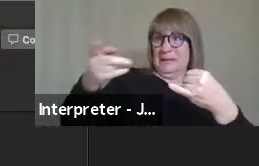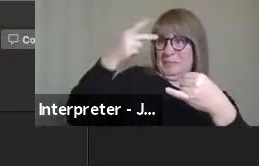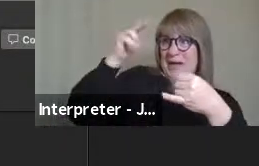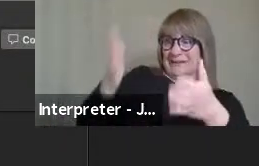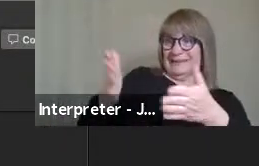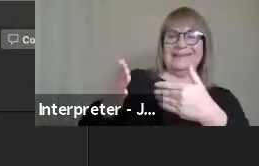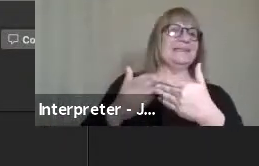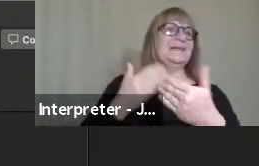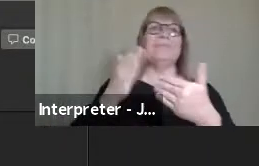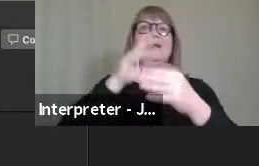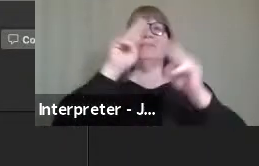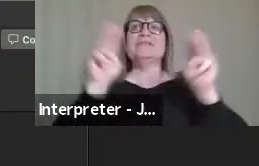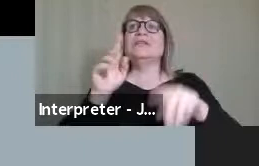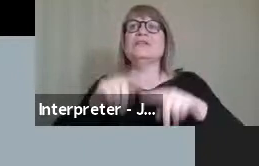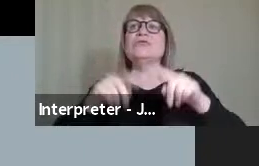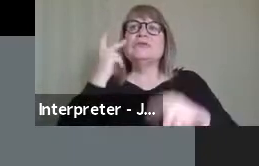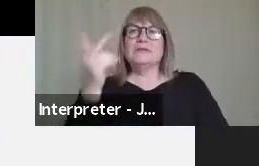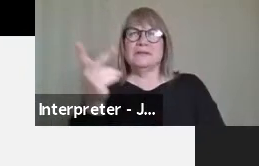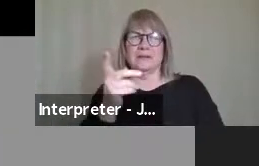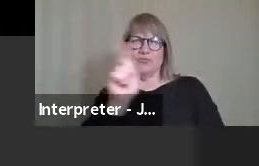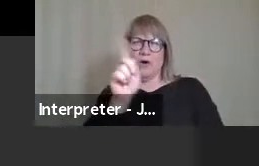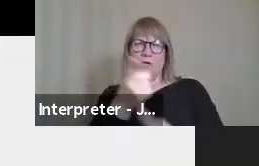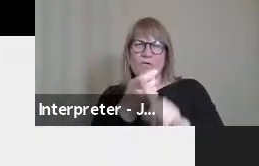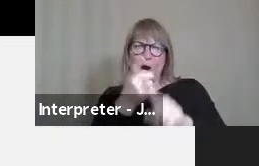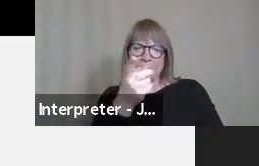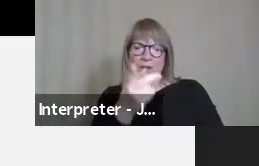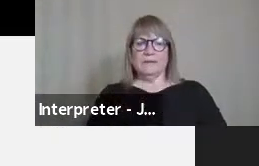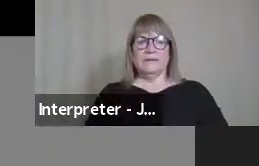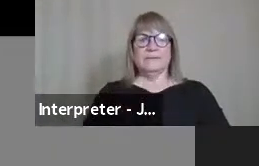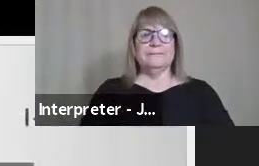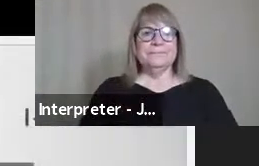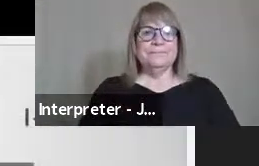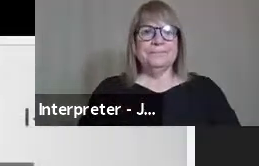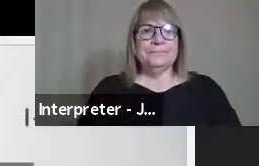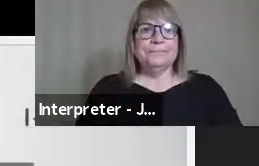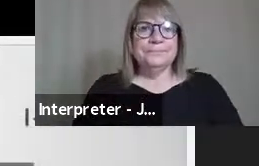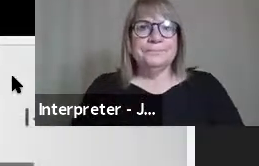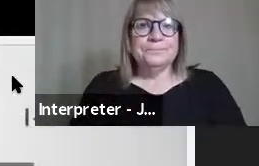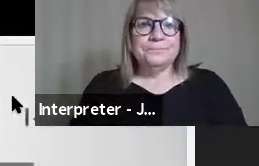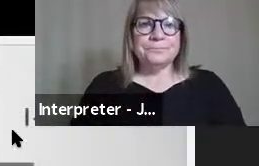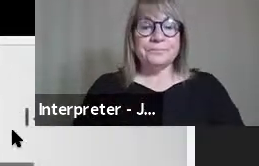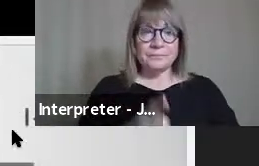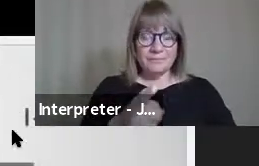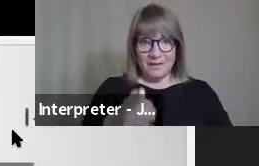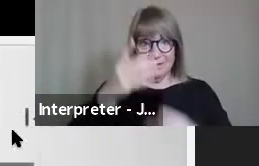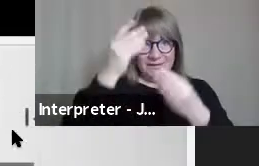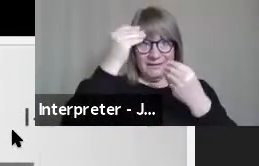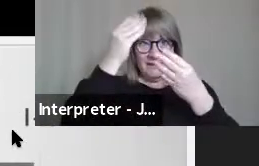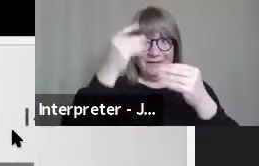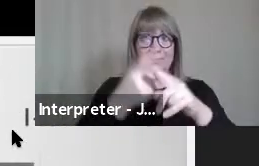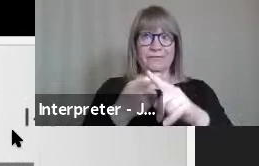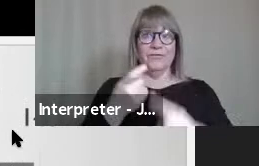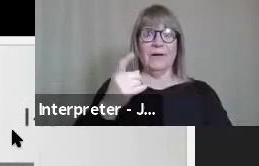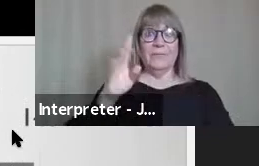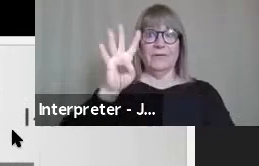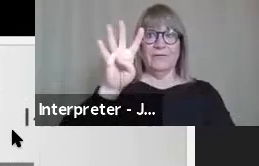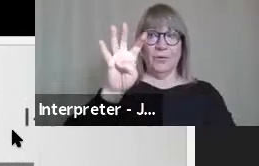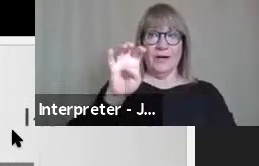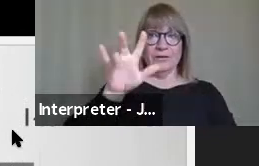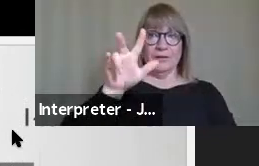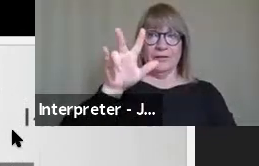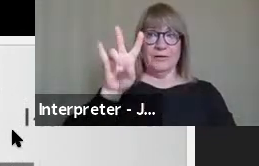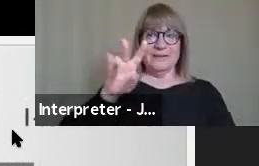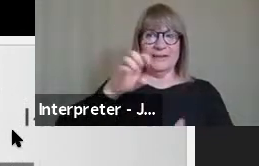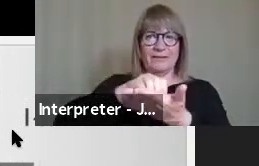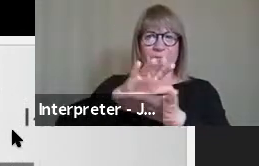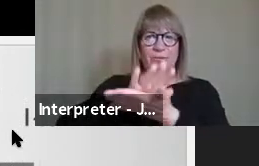this is just oops my apologies this is just um data from 437 records i